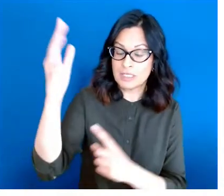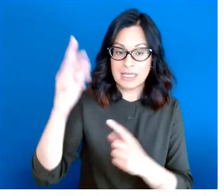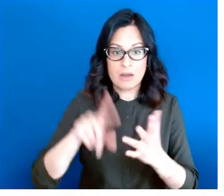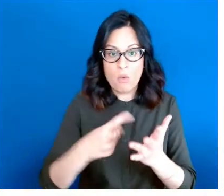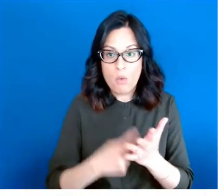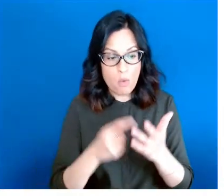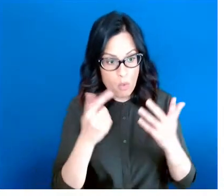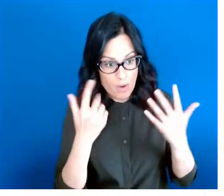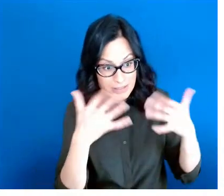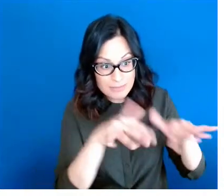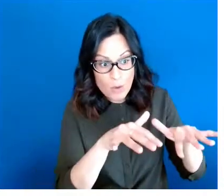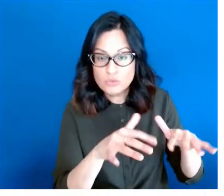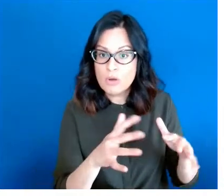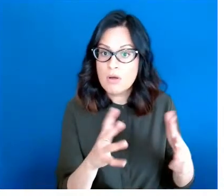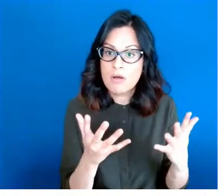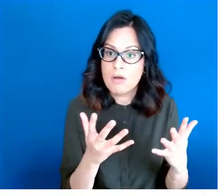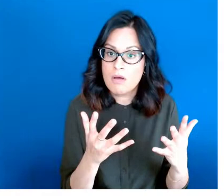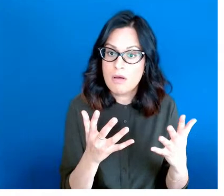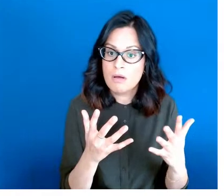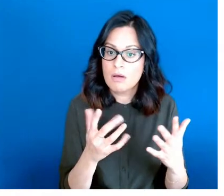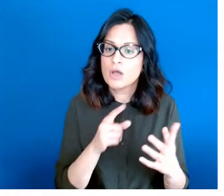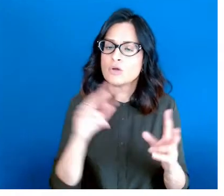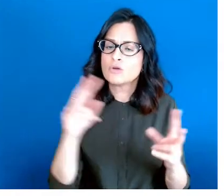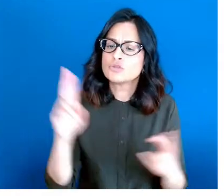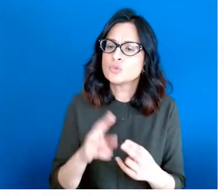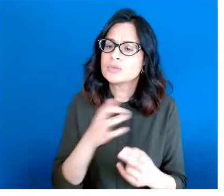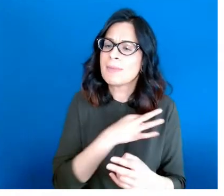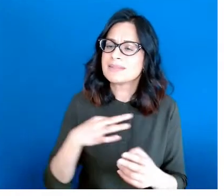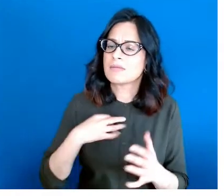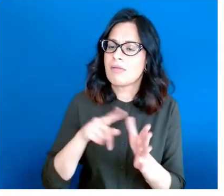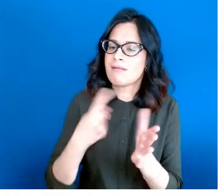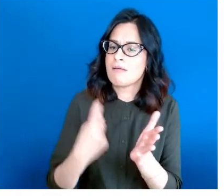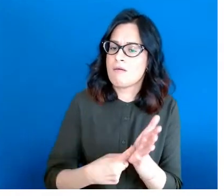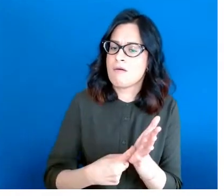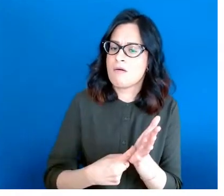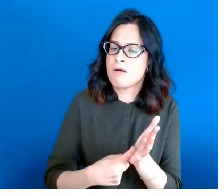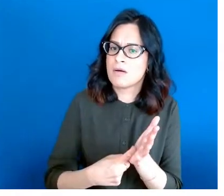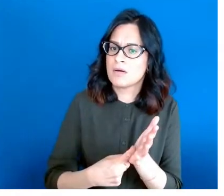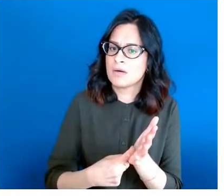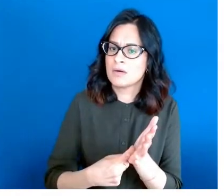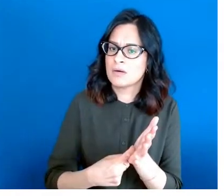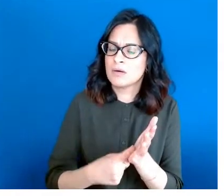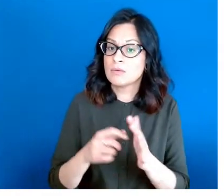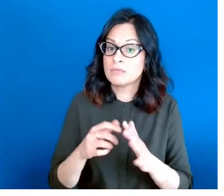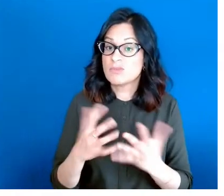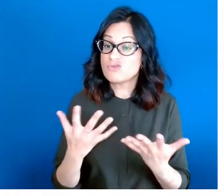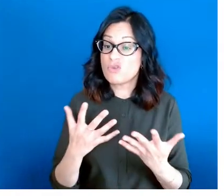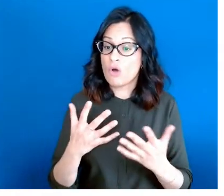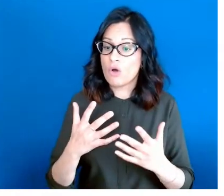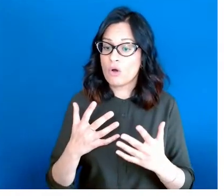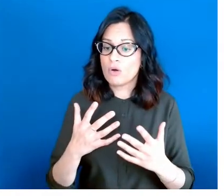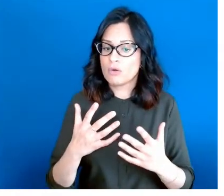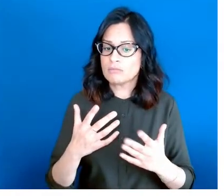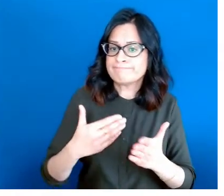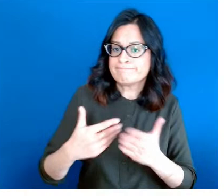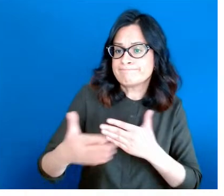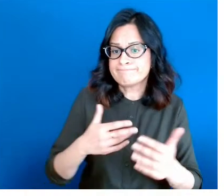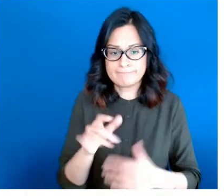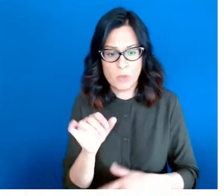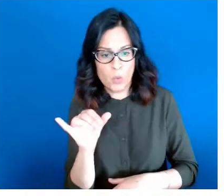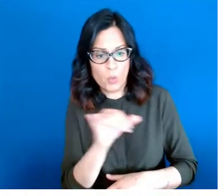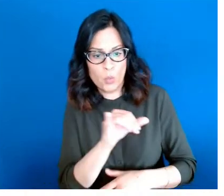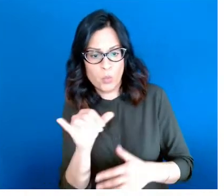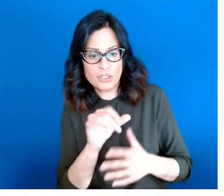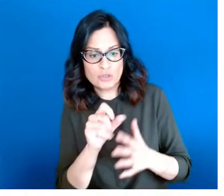medical treatment of allergic rhinitis are not dependent on knowledge of which pollen you're dealing